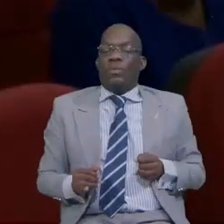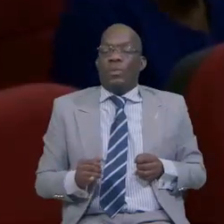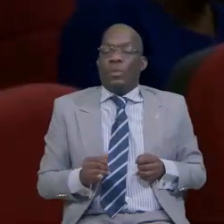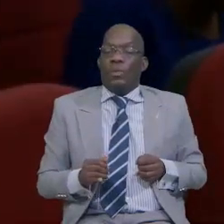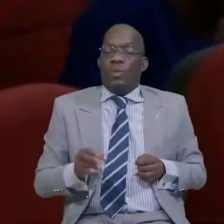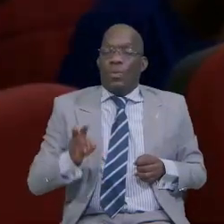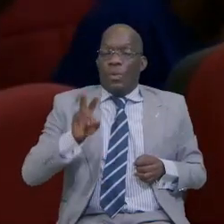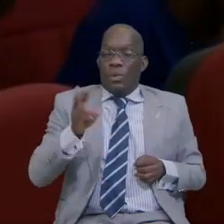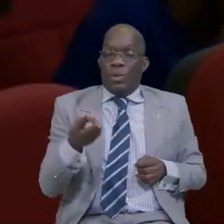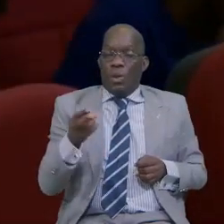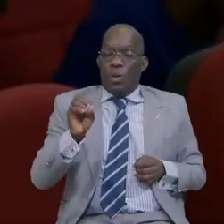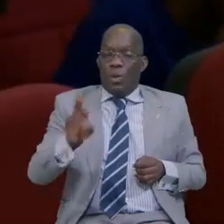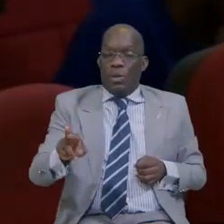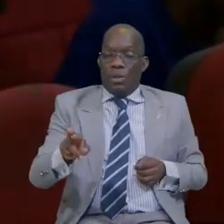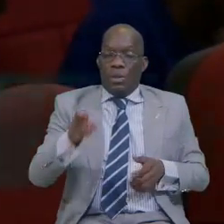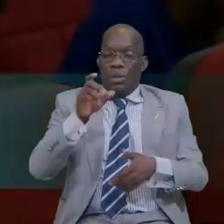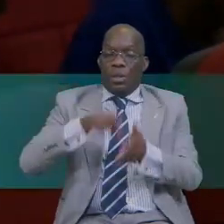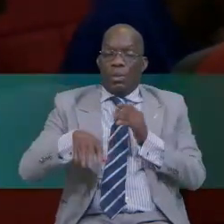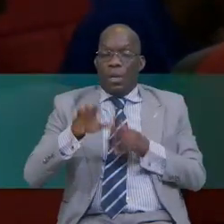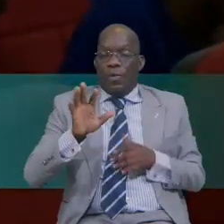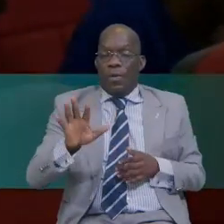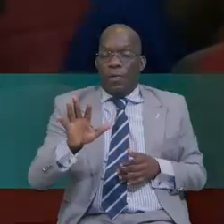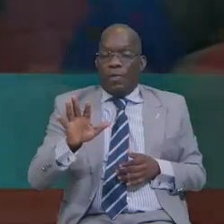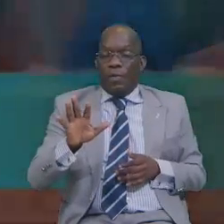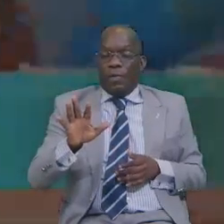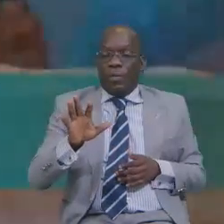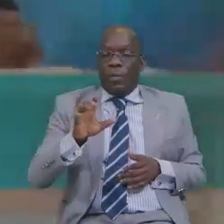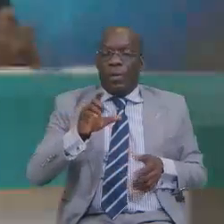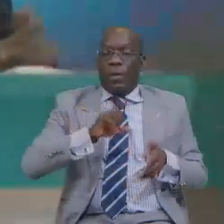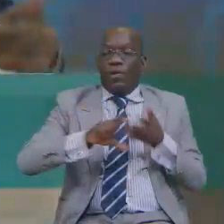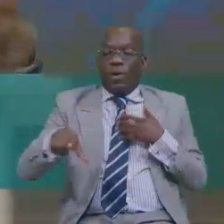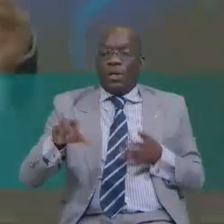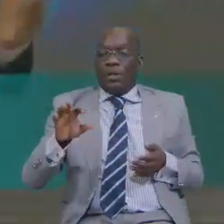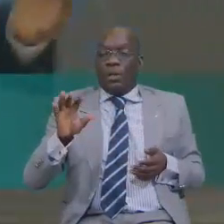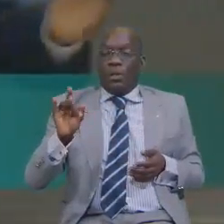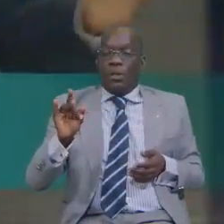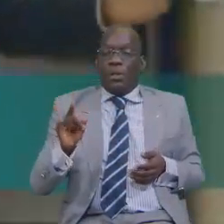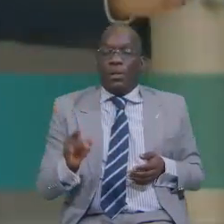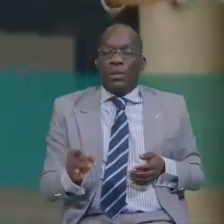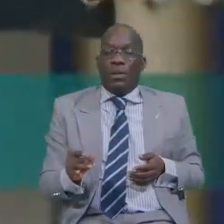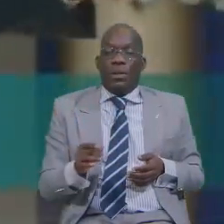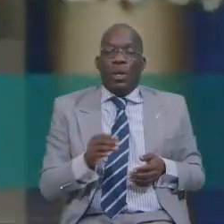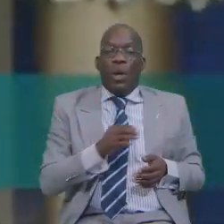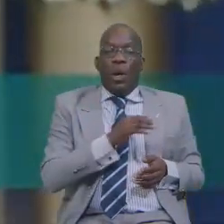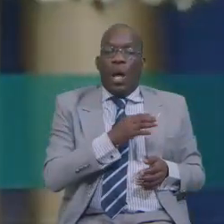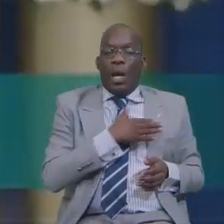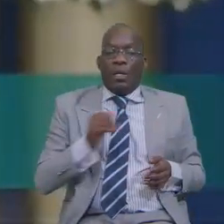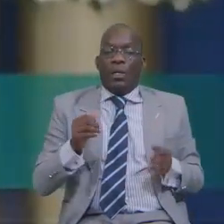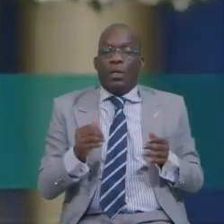Corinthians chapter 5, reading from verse 18, and it tells us all things of